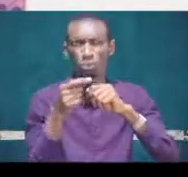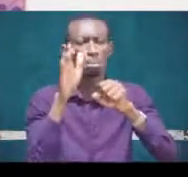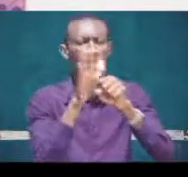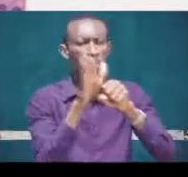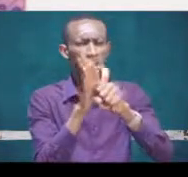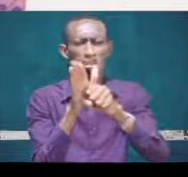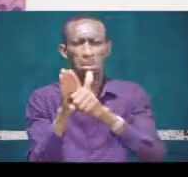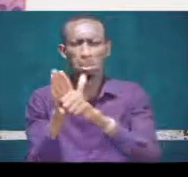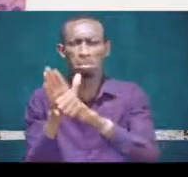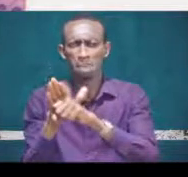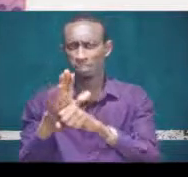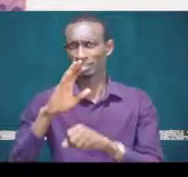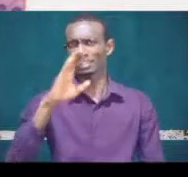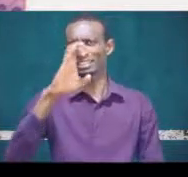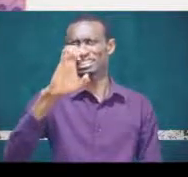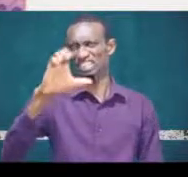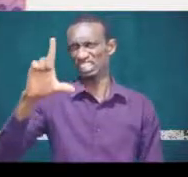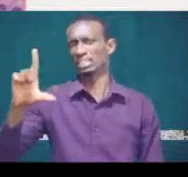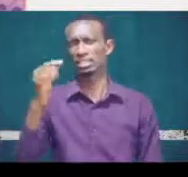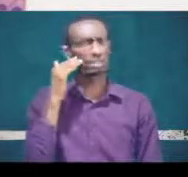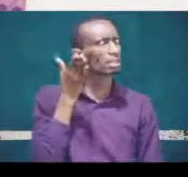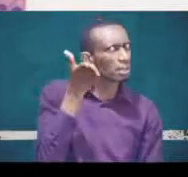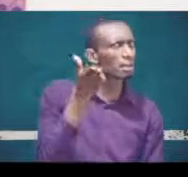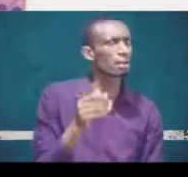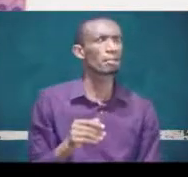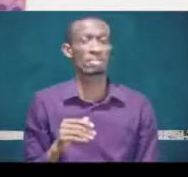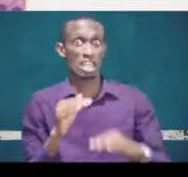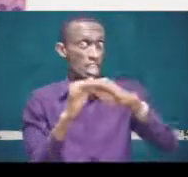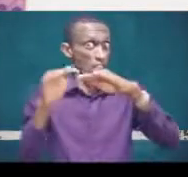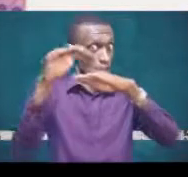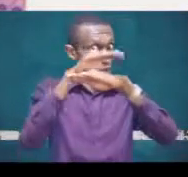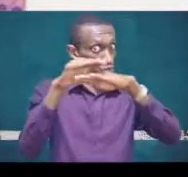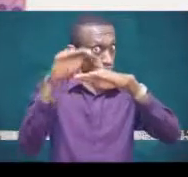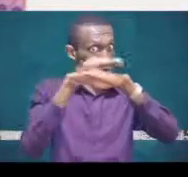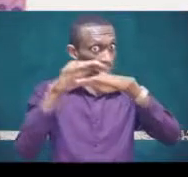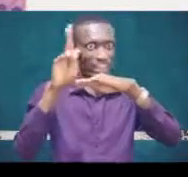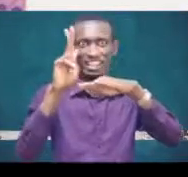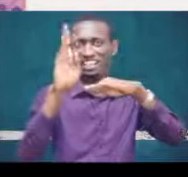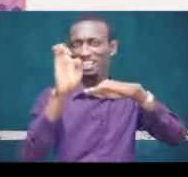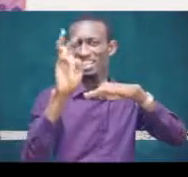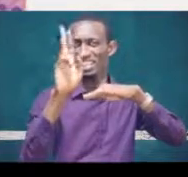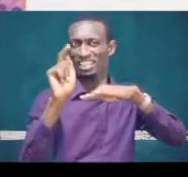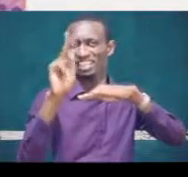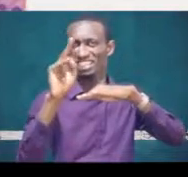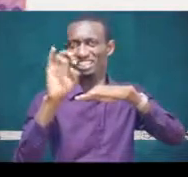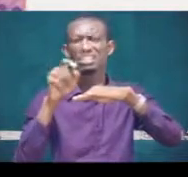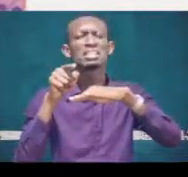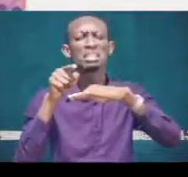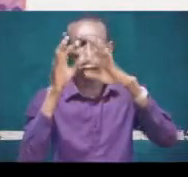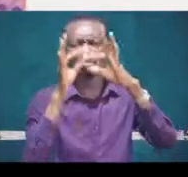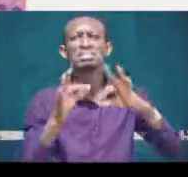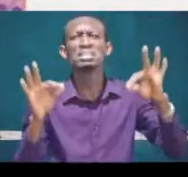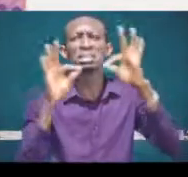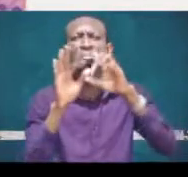cells, and then on top we have keratin. This keratin is very